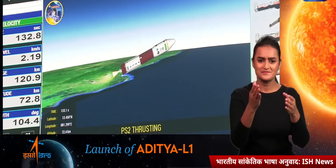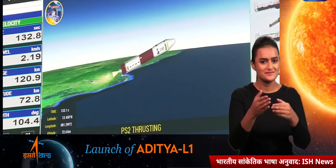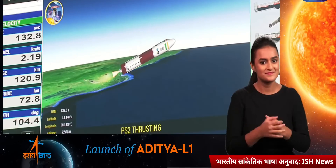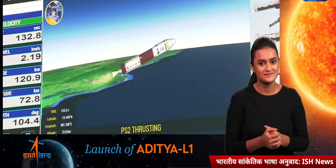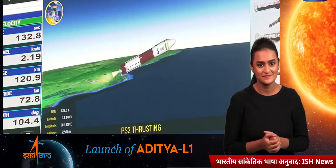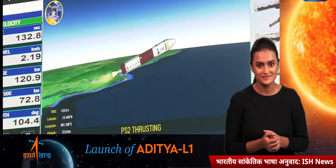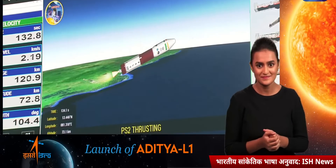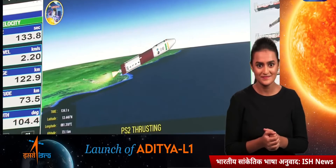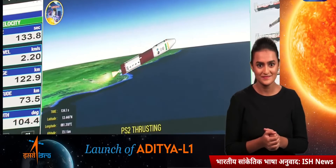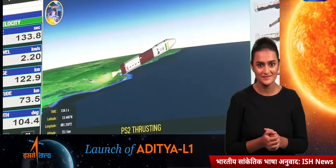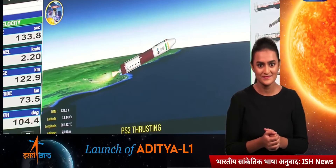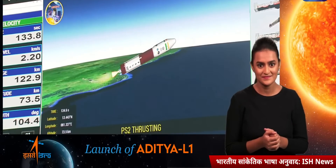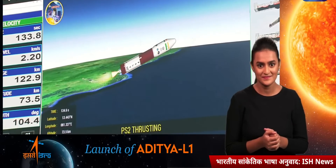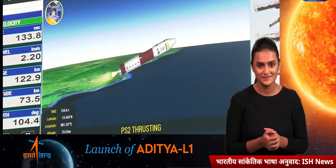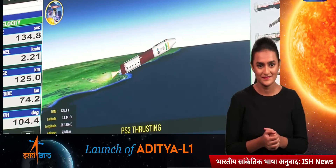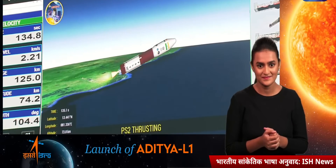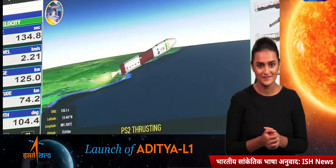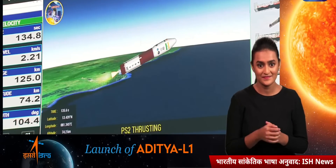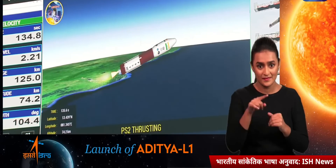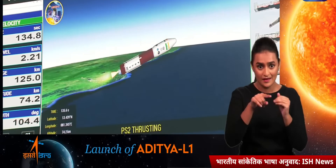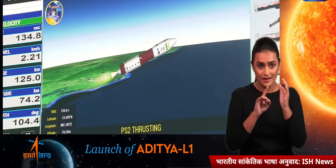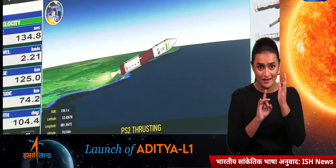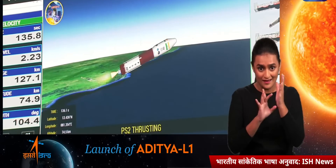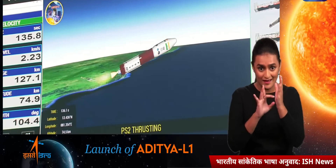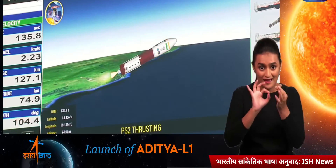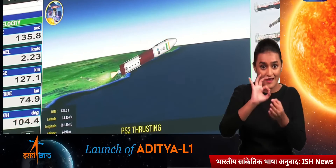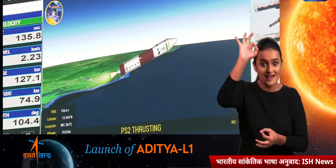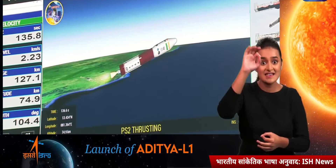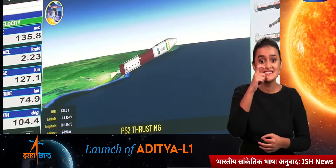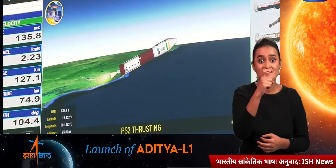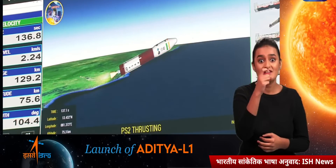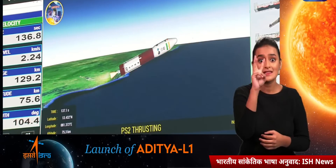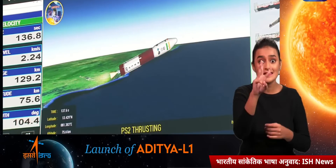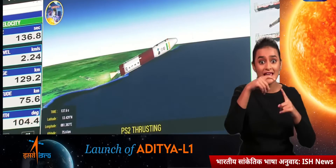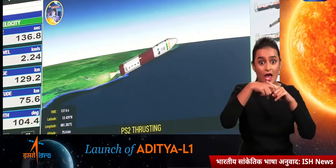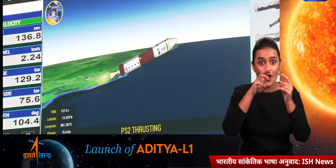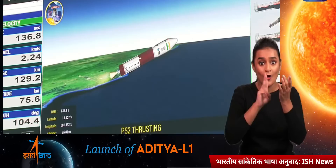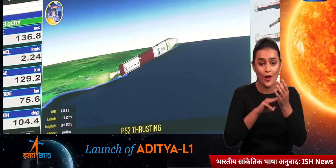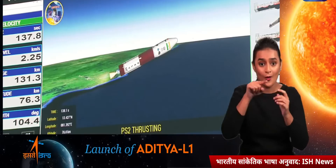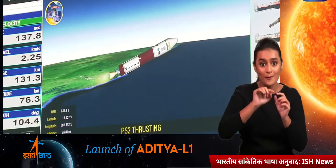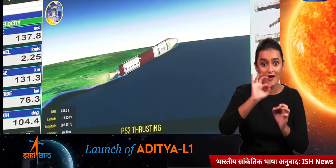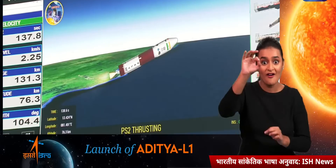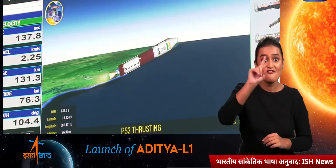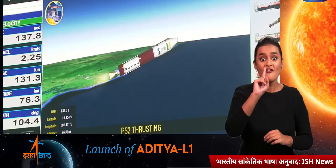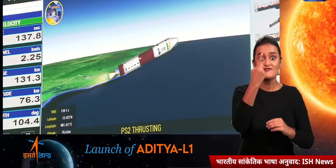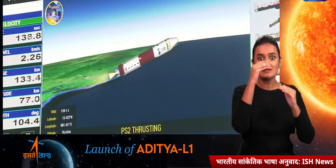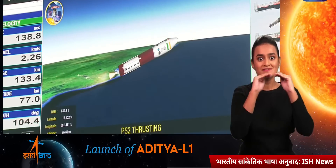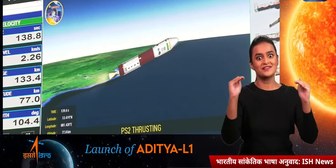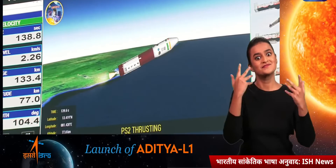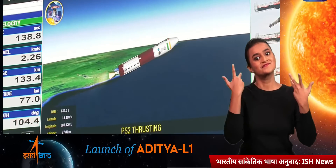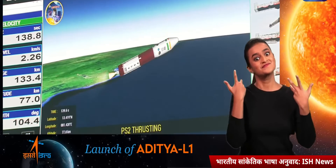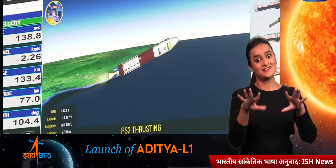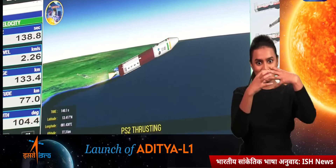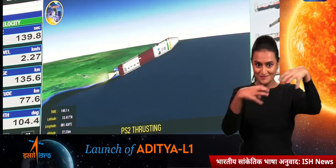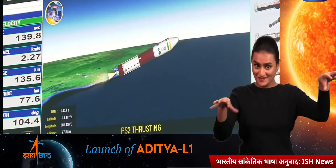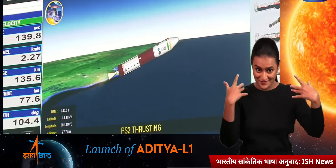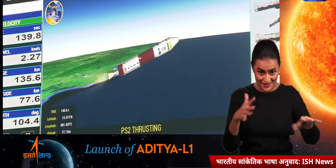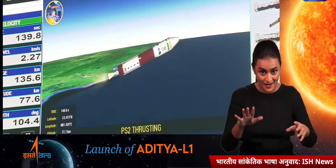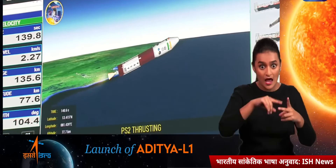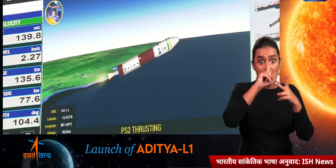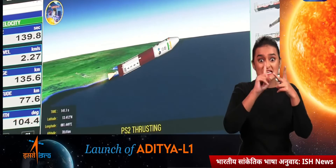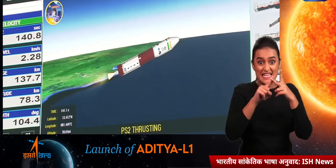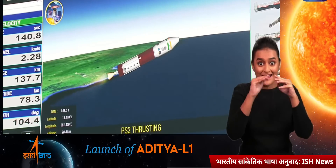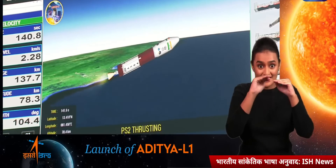The launch vehicle is at an altitude of 73 kilometers. First stage has been separated, second stage has begun